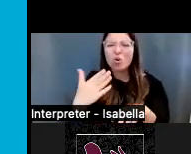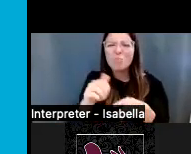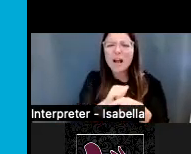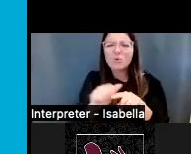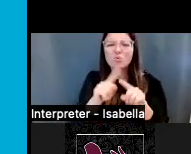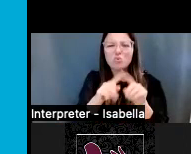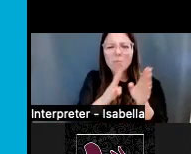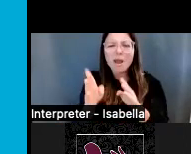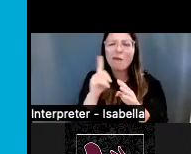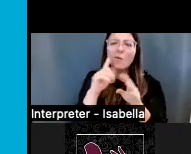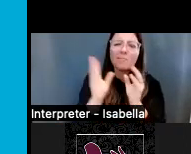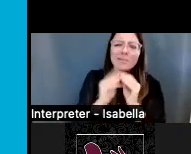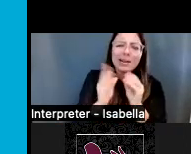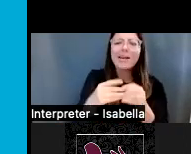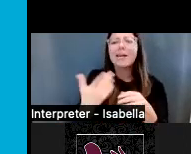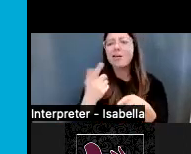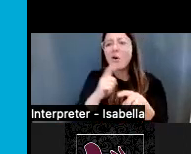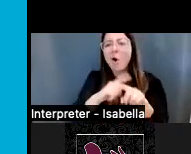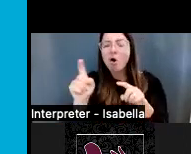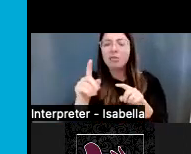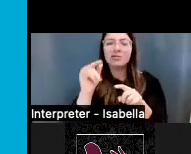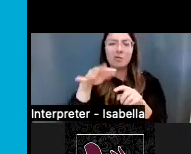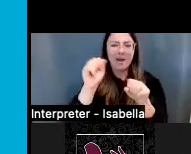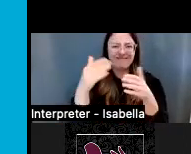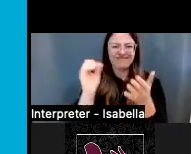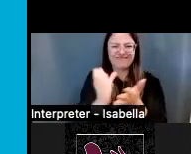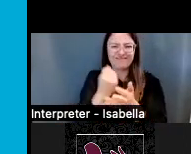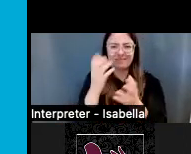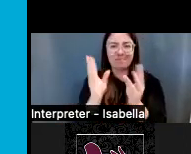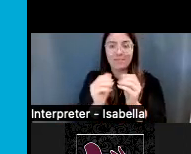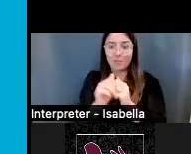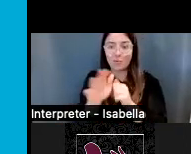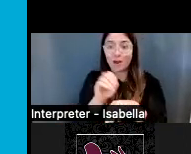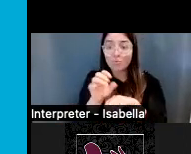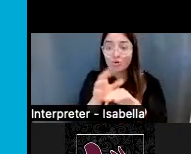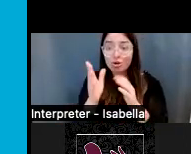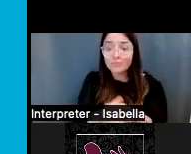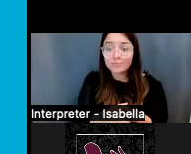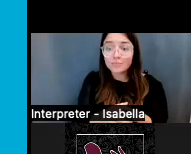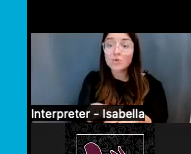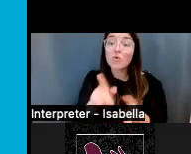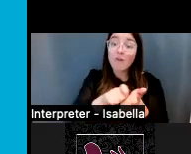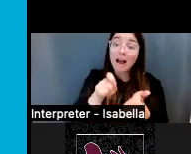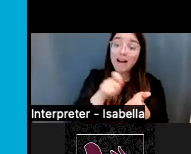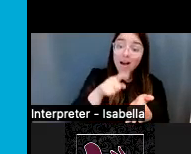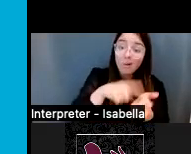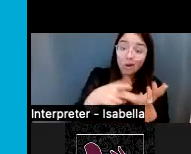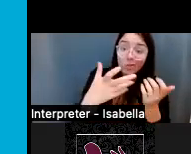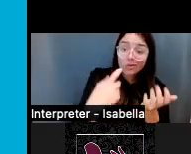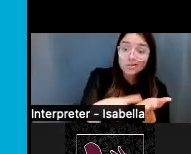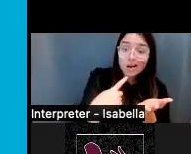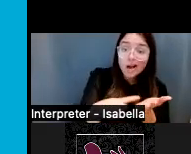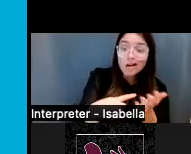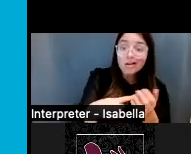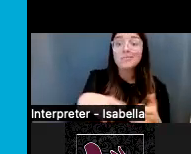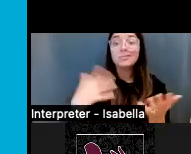meetings and phone calls in advance if you're going to meet with your counselor. So maybe write down what you want to discuss, an outline of sort of what things you want to go over. If